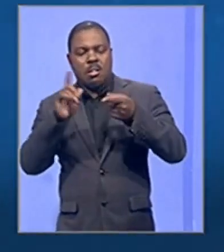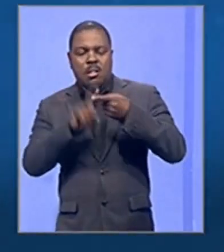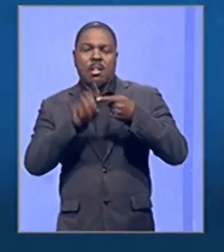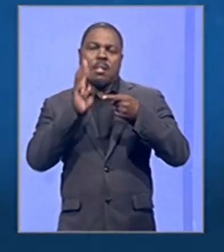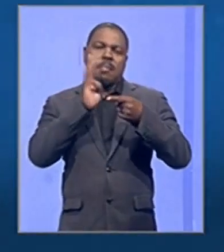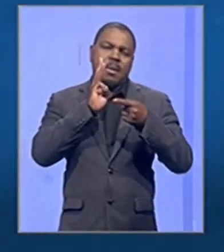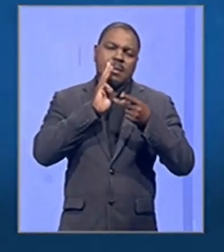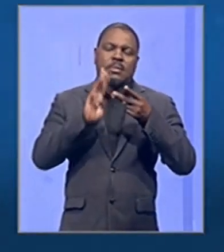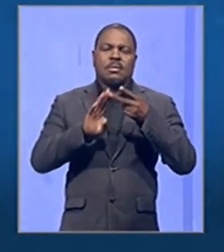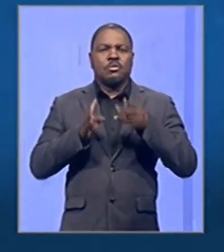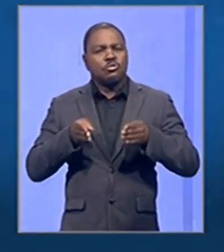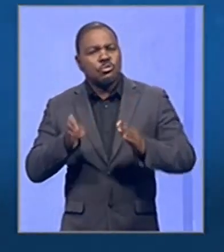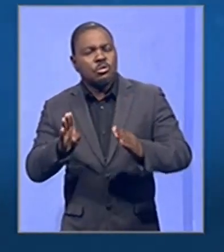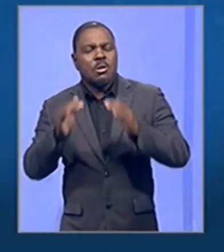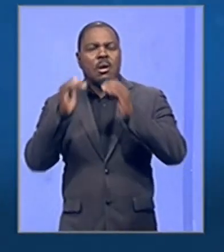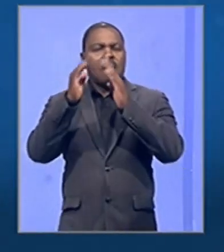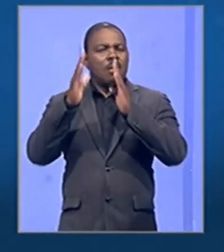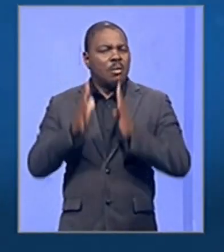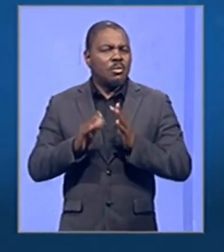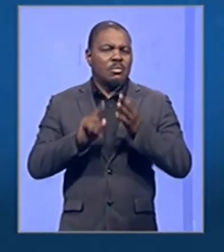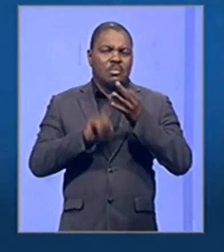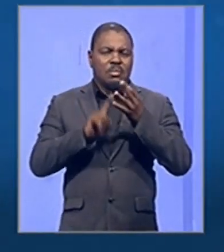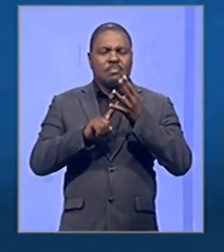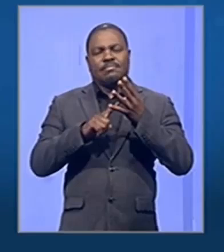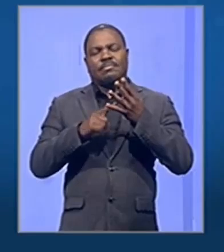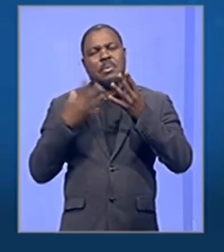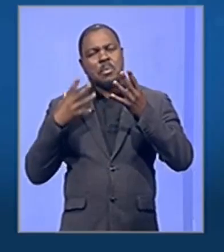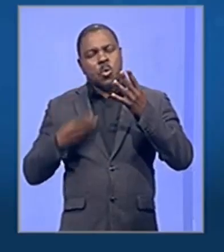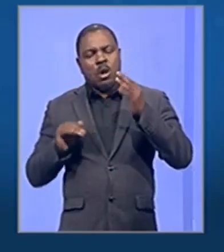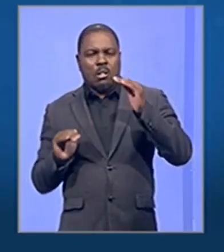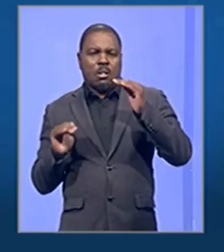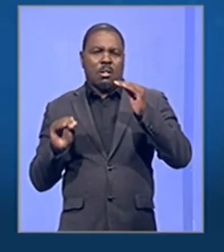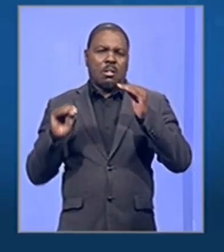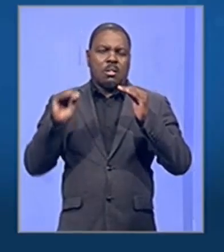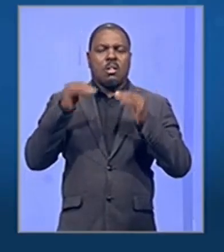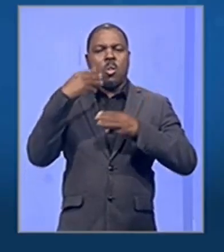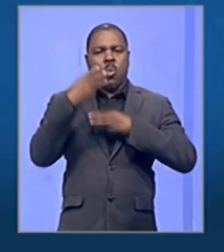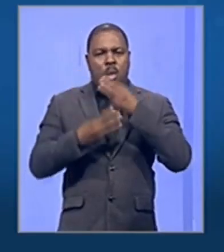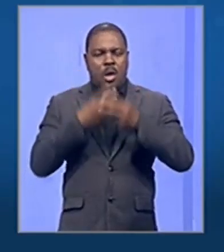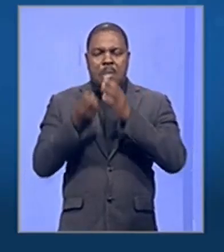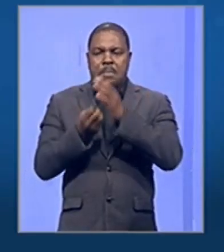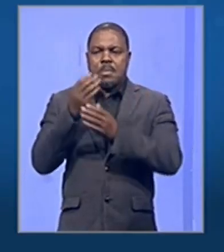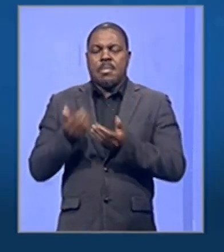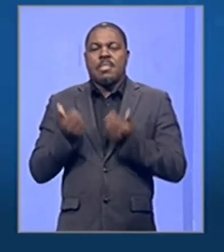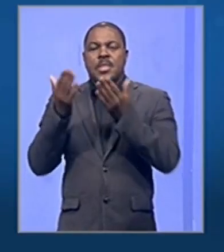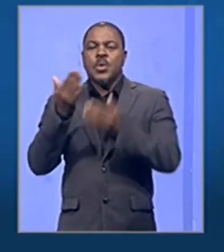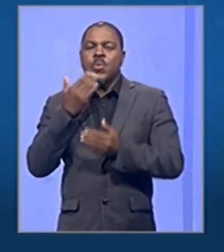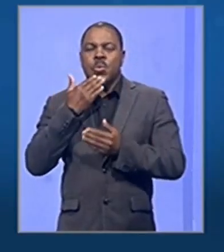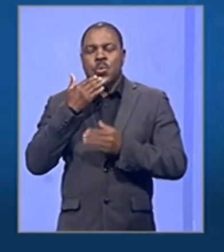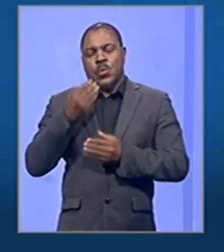meetse ditsela dintlo le go fokotša bohloki le go hlola mešomo go baswa.